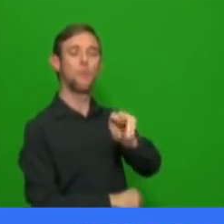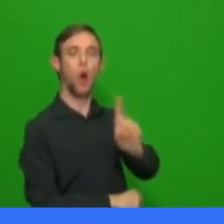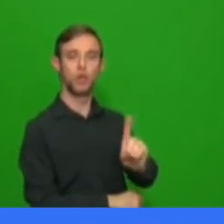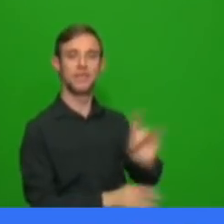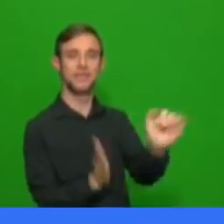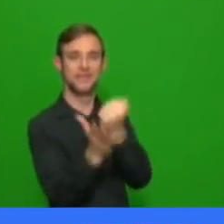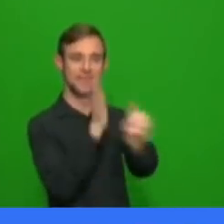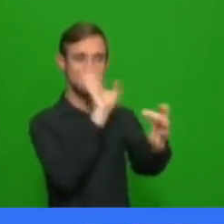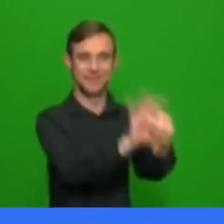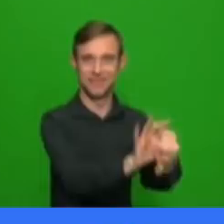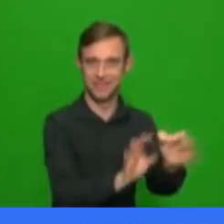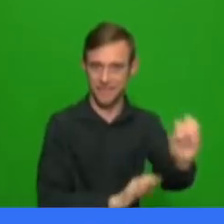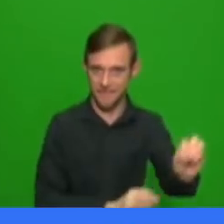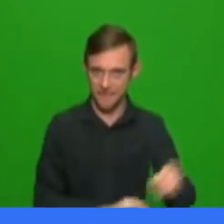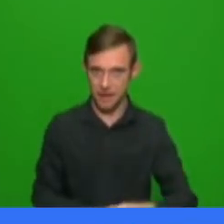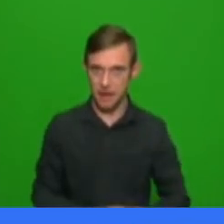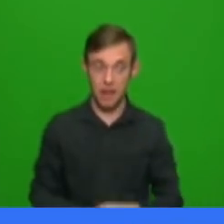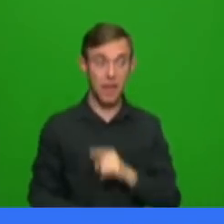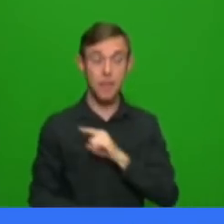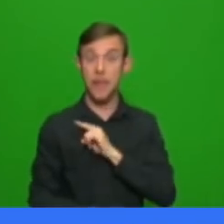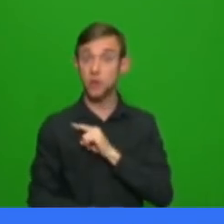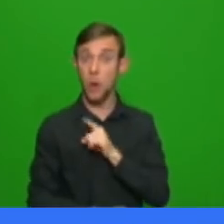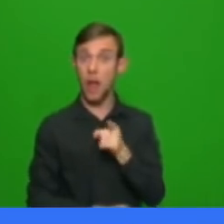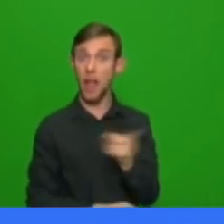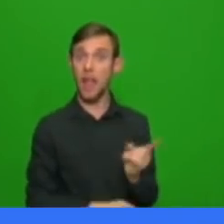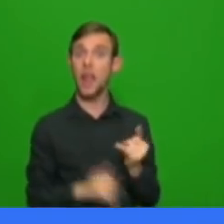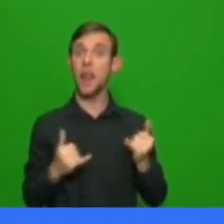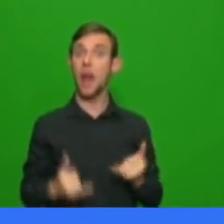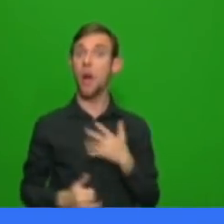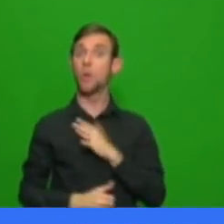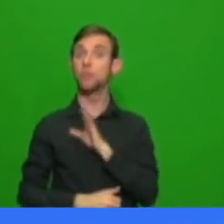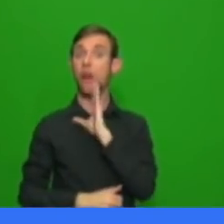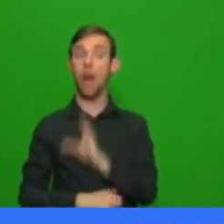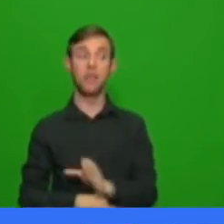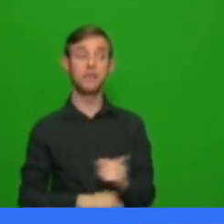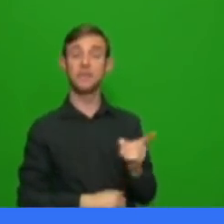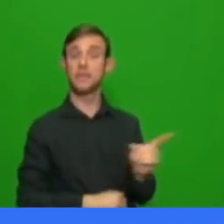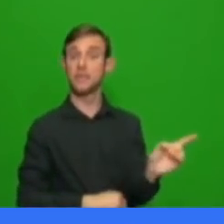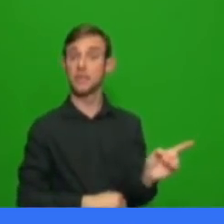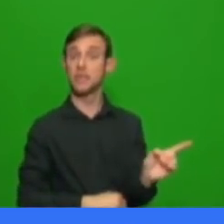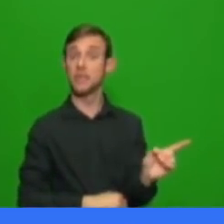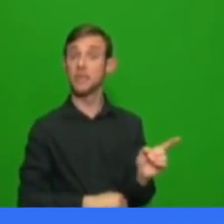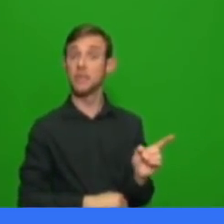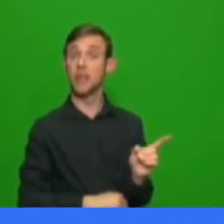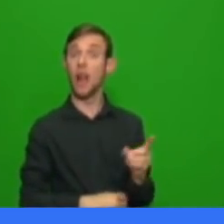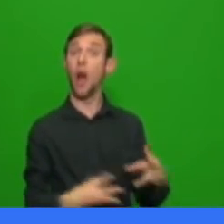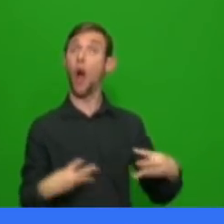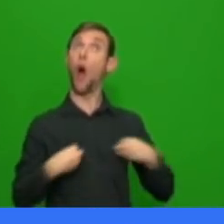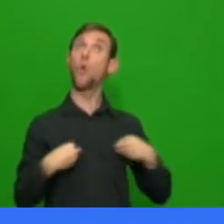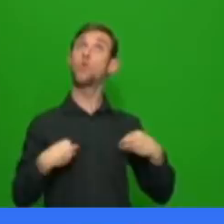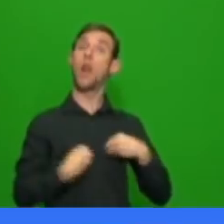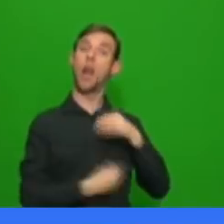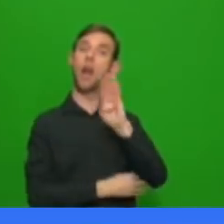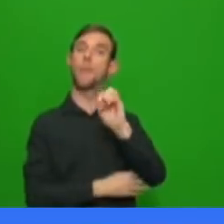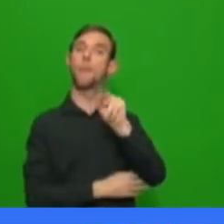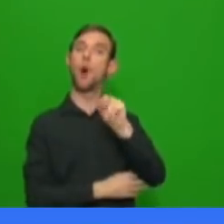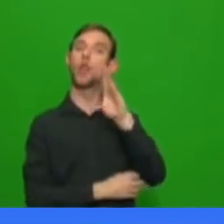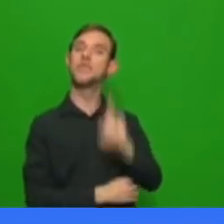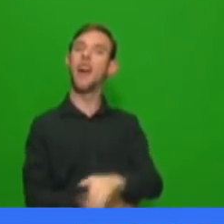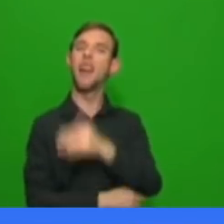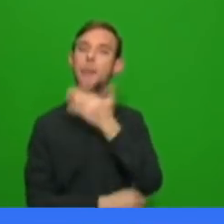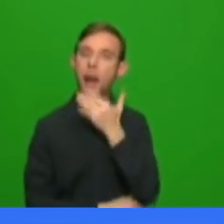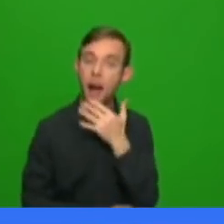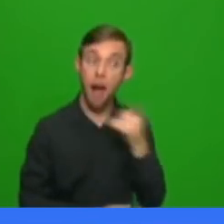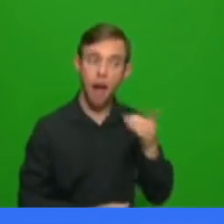bonds, then the thing spreads. Who owns the bonds? Then you are into insurance companies and you